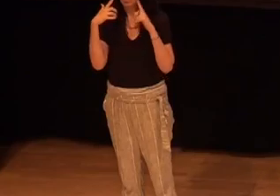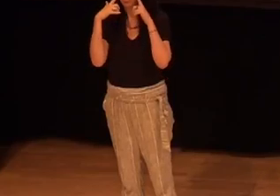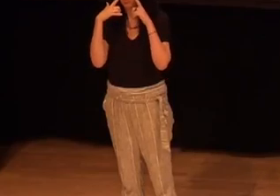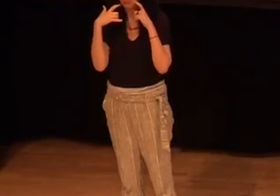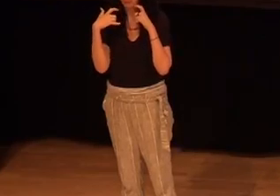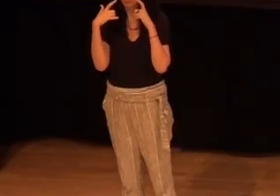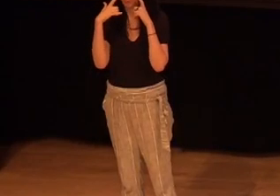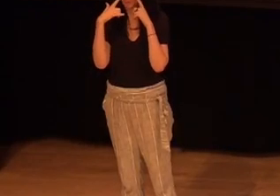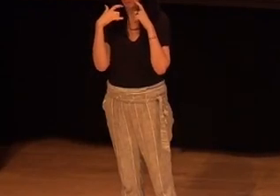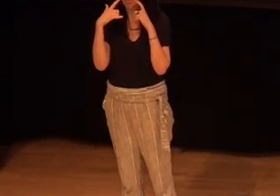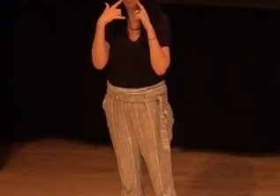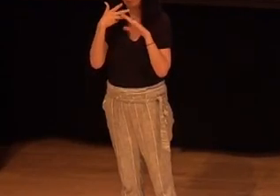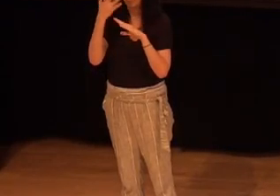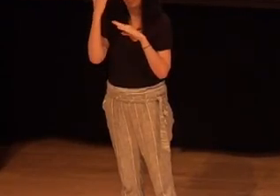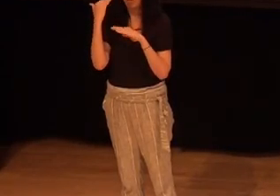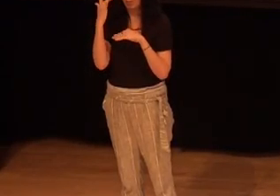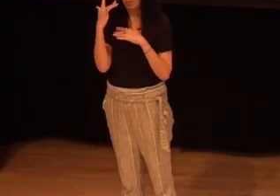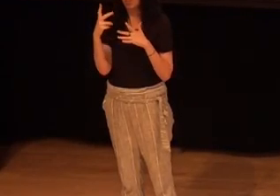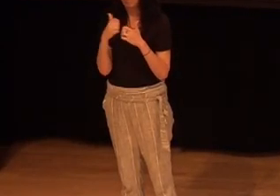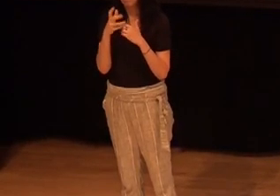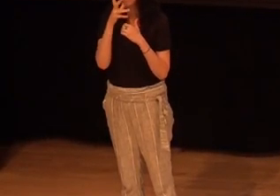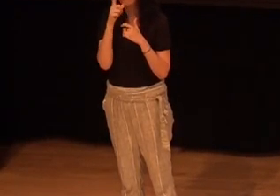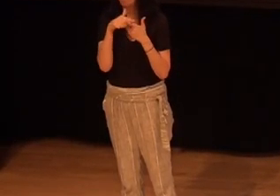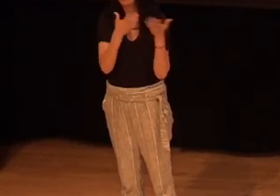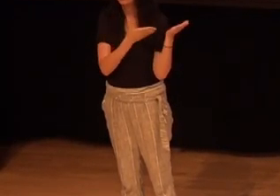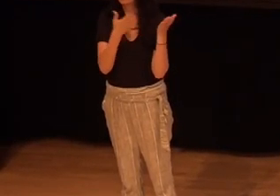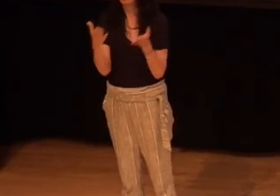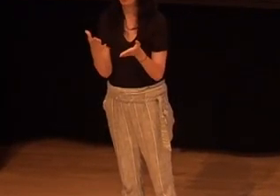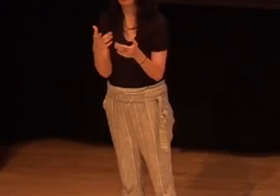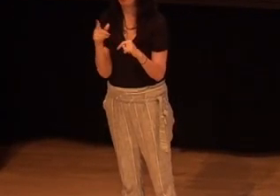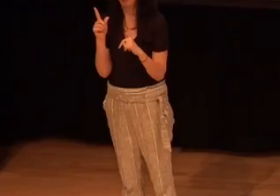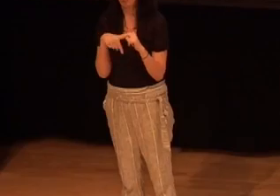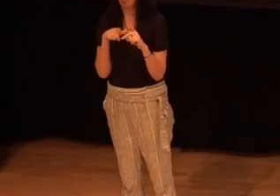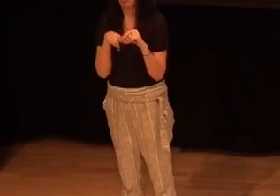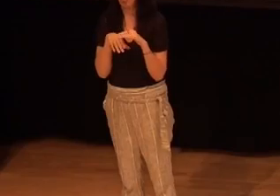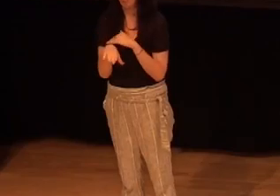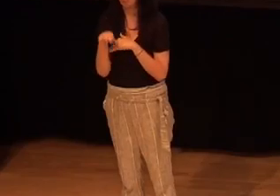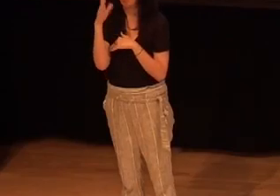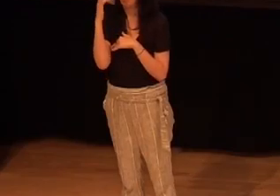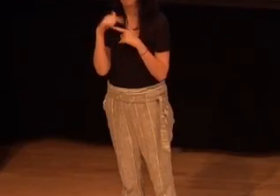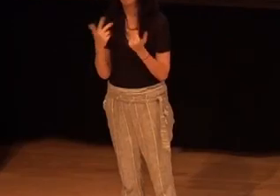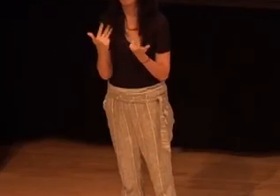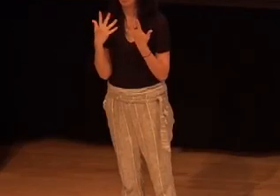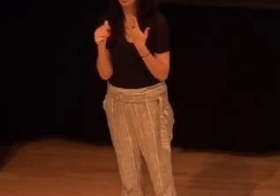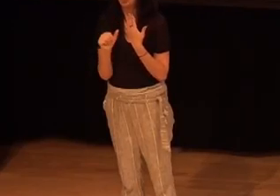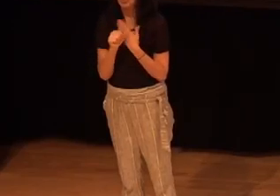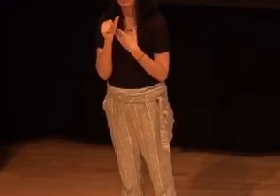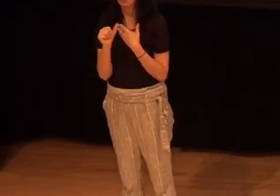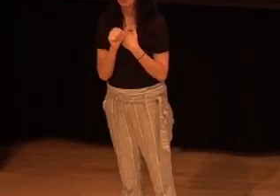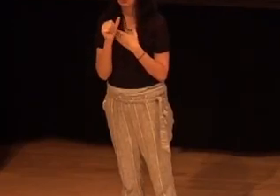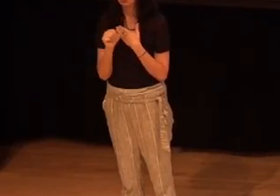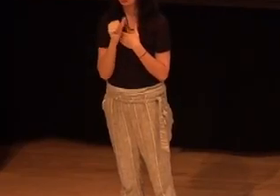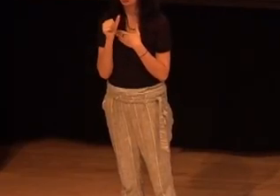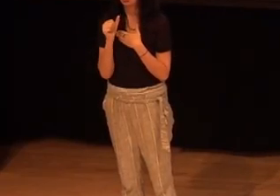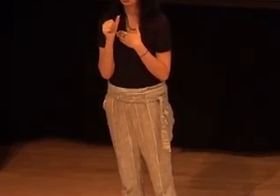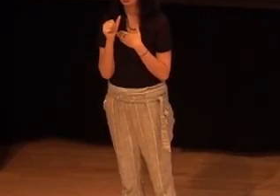someplace and they would say, no, she can't come in here because she's a fire hazard. Unfortunately, they don't